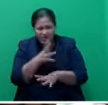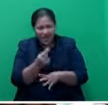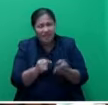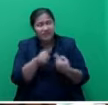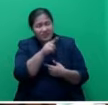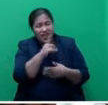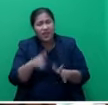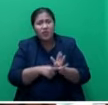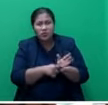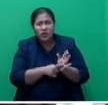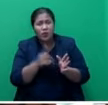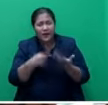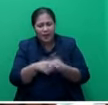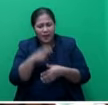missing.